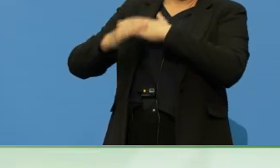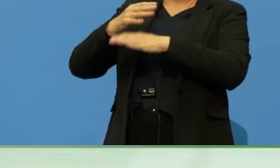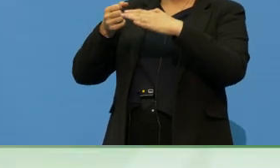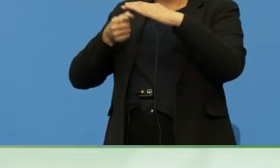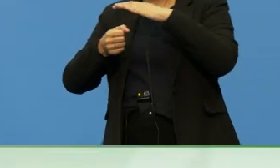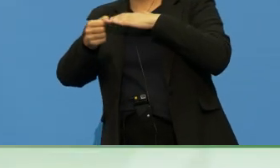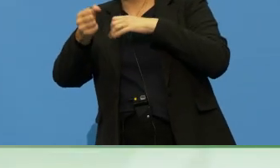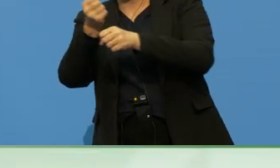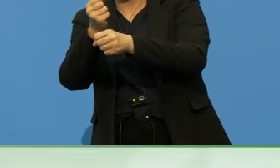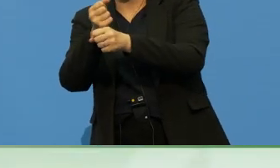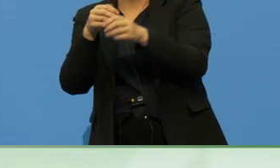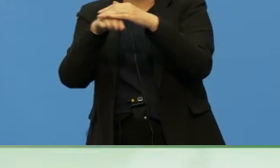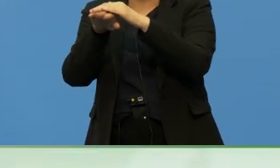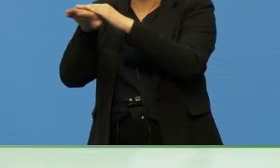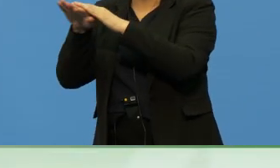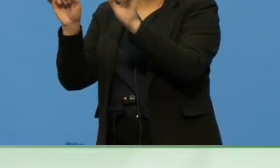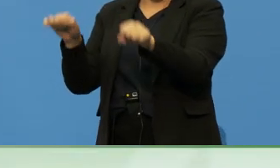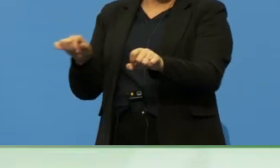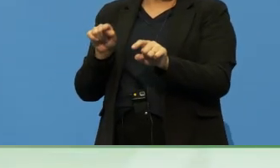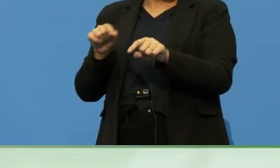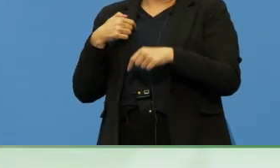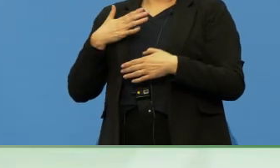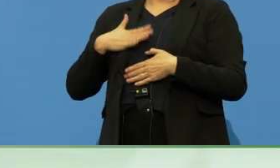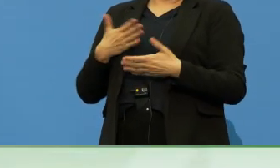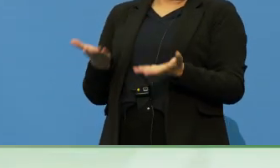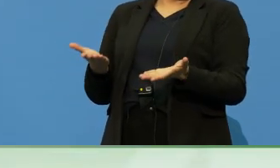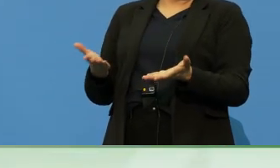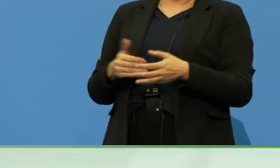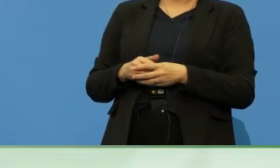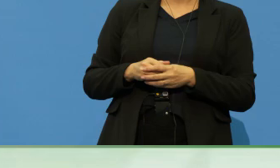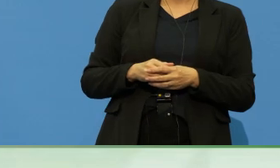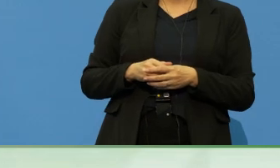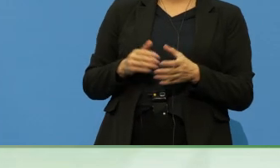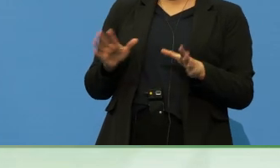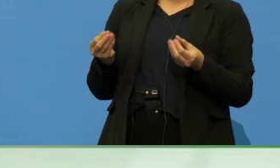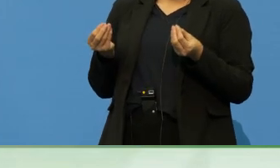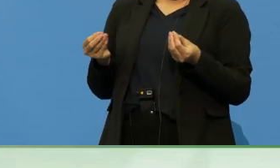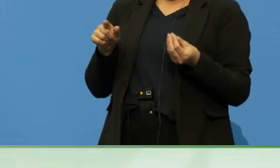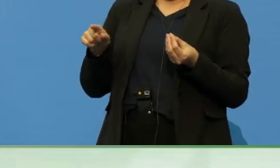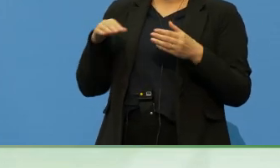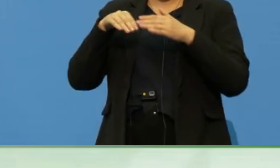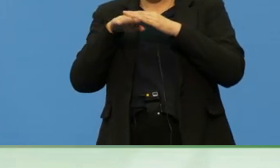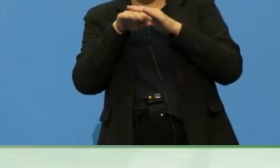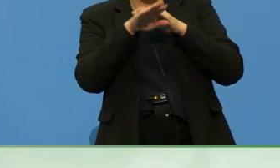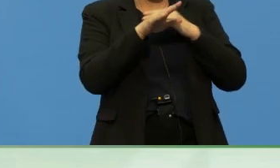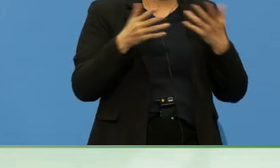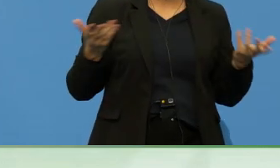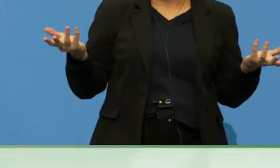and the way to enter the business market. And the business don't